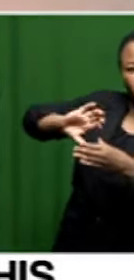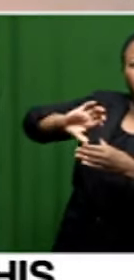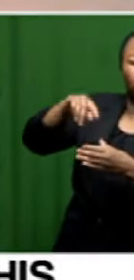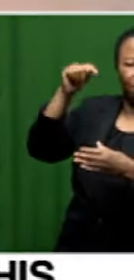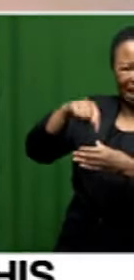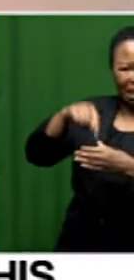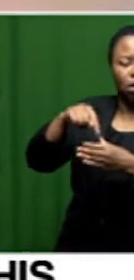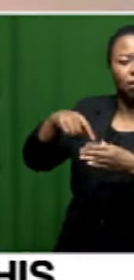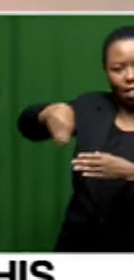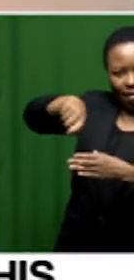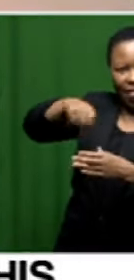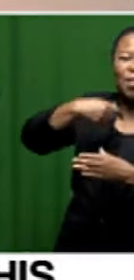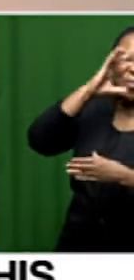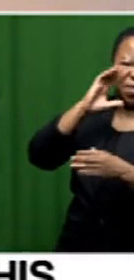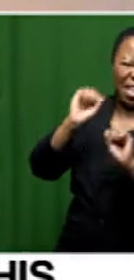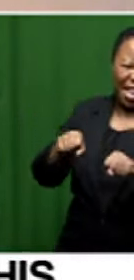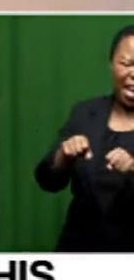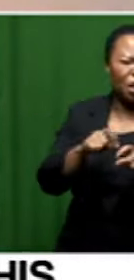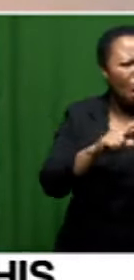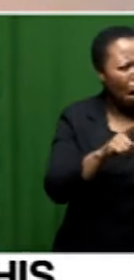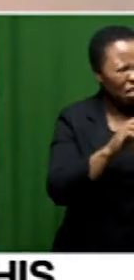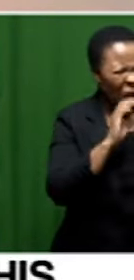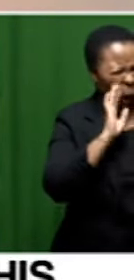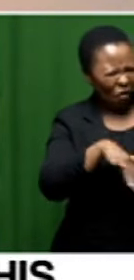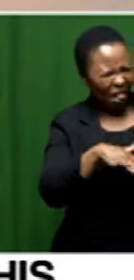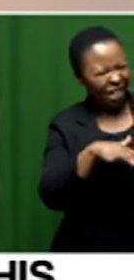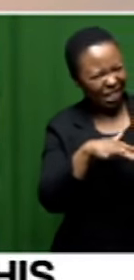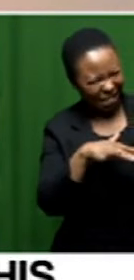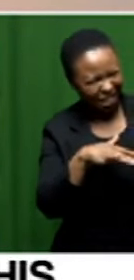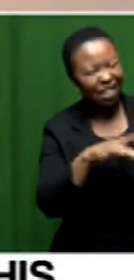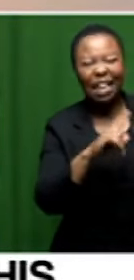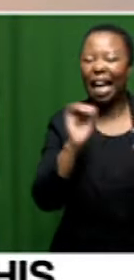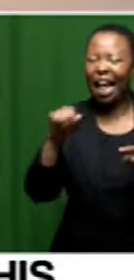the taste. Okay, then you can mix it just with water. Oh, is it an awful taste?